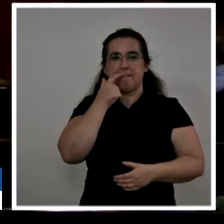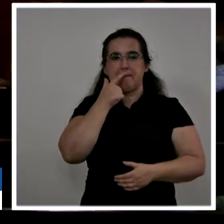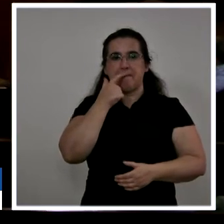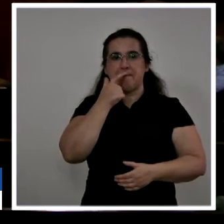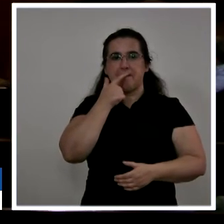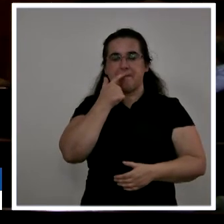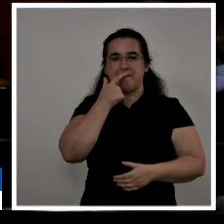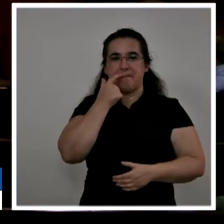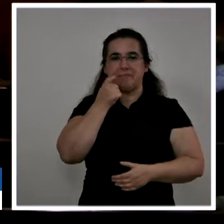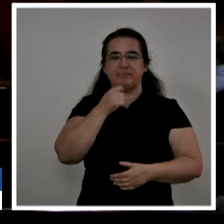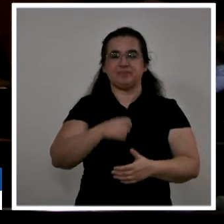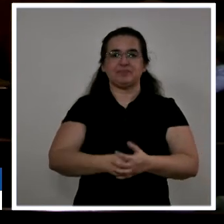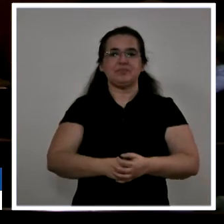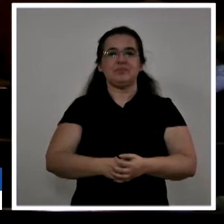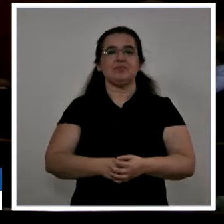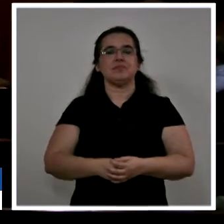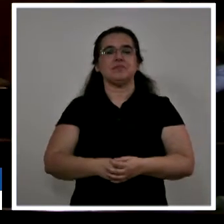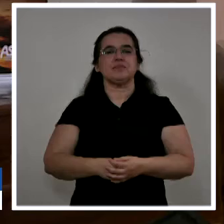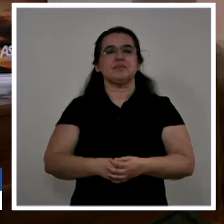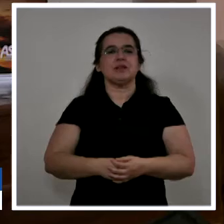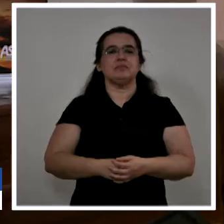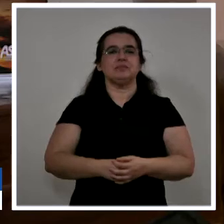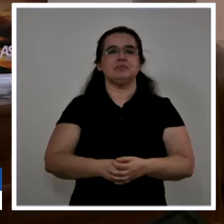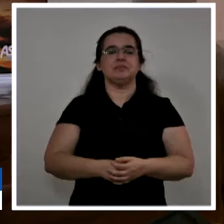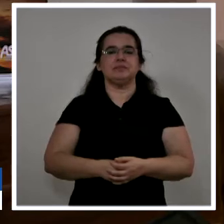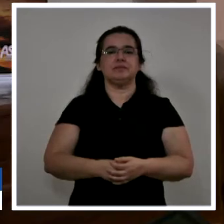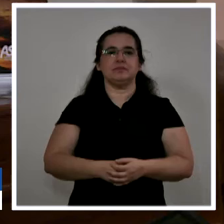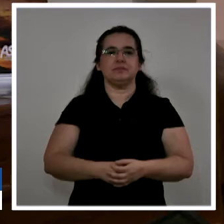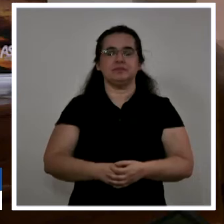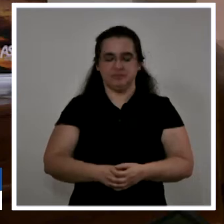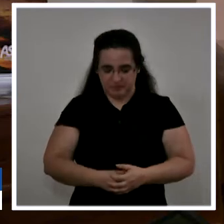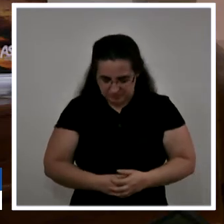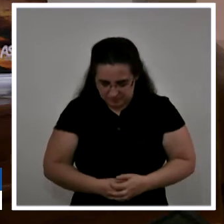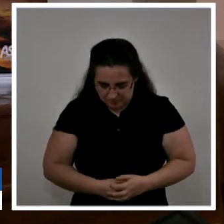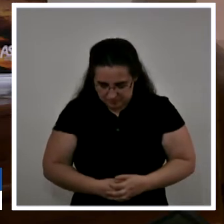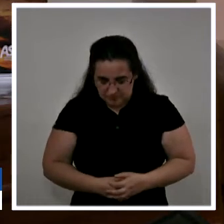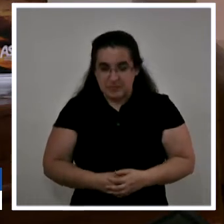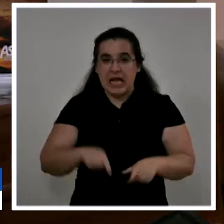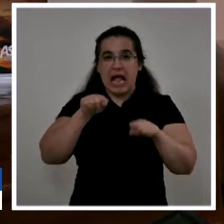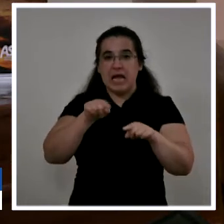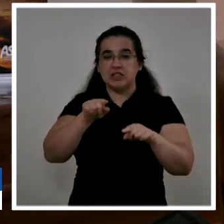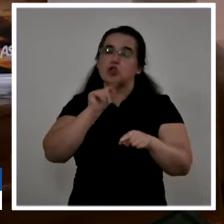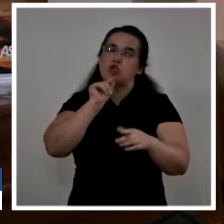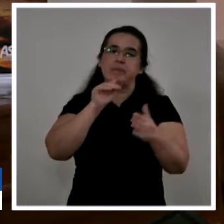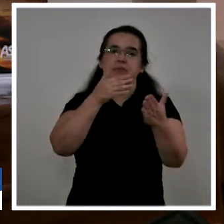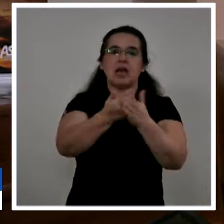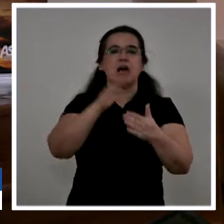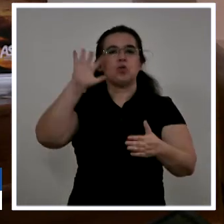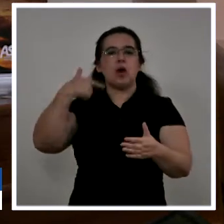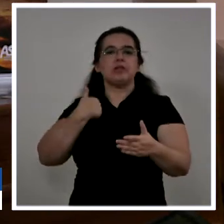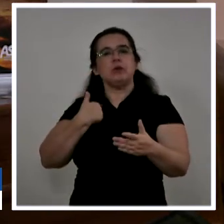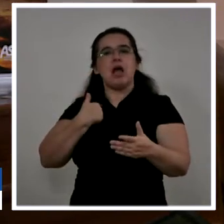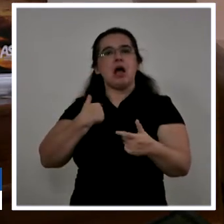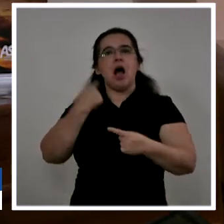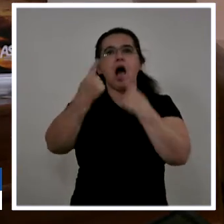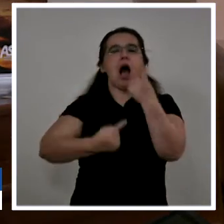that's called an a direct prenatal effect if something affects me and affects my baby. E aí isso chama-se quando há um efeito que me